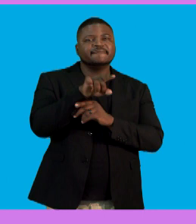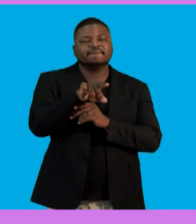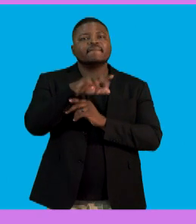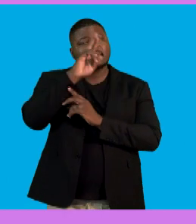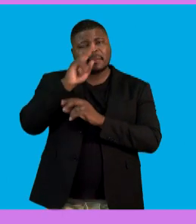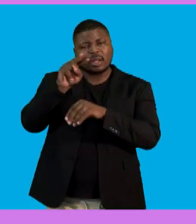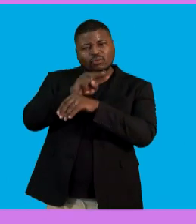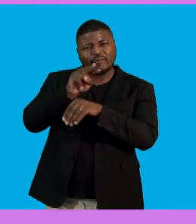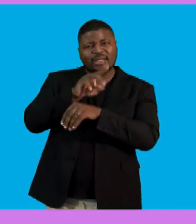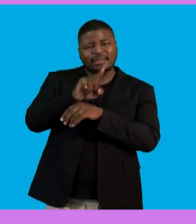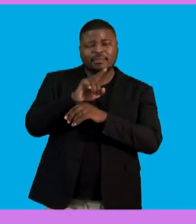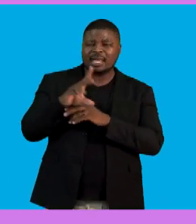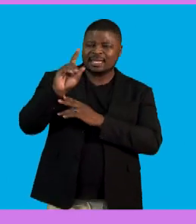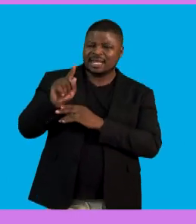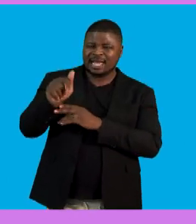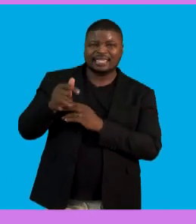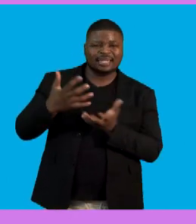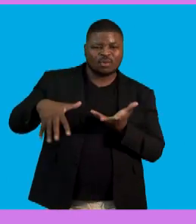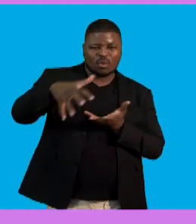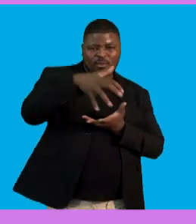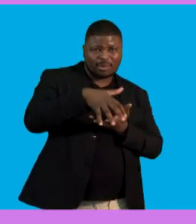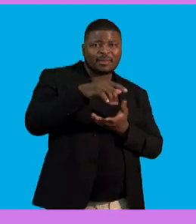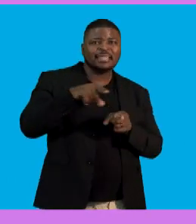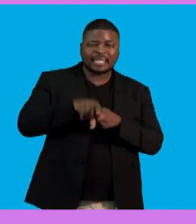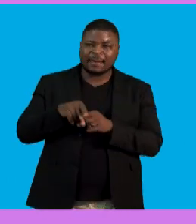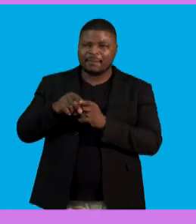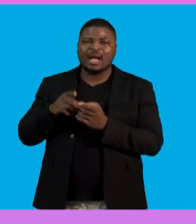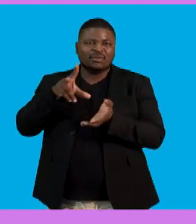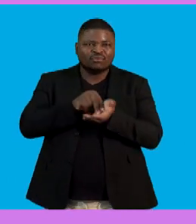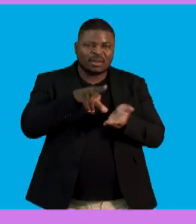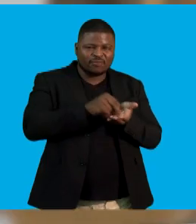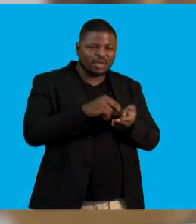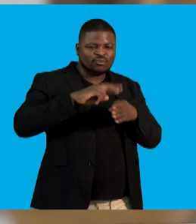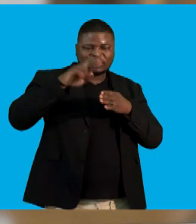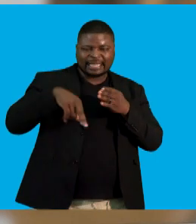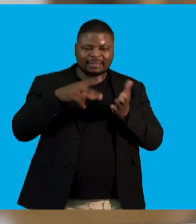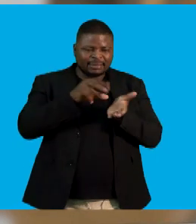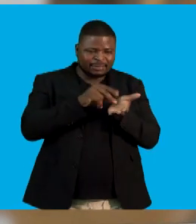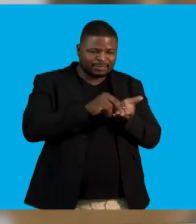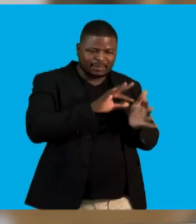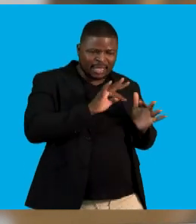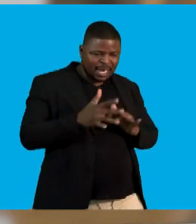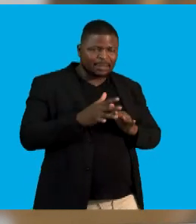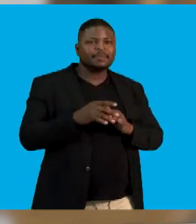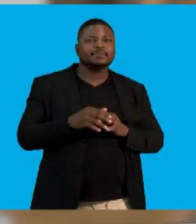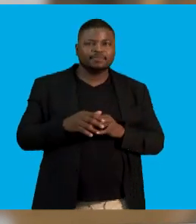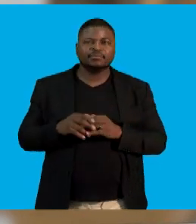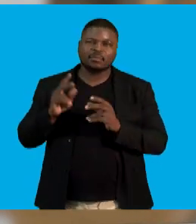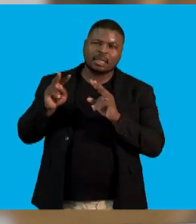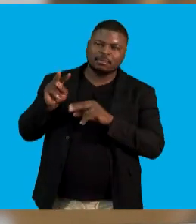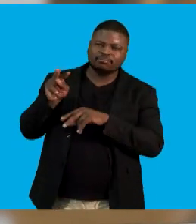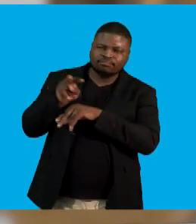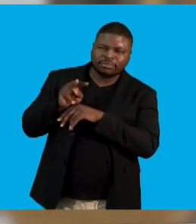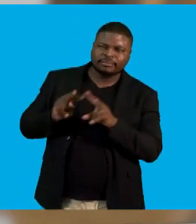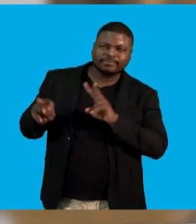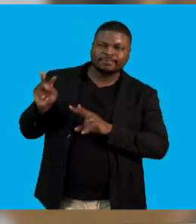This is the method of collecting data by watching and recording results. Just sitting back, looking around and seeing where that comes into effect, what